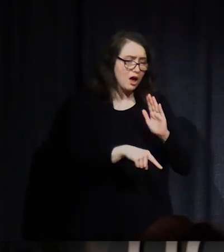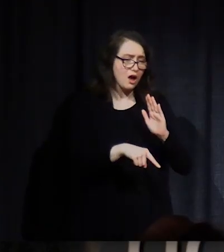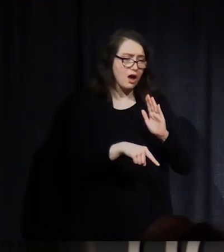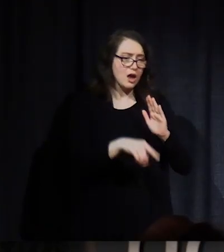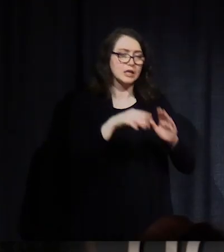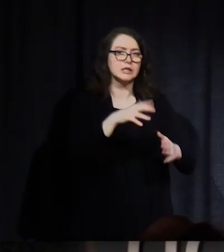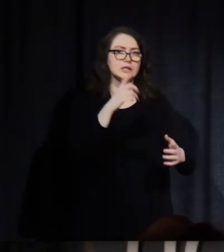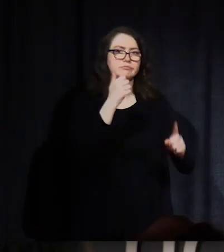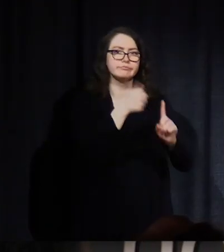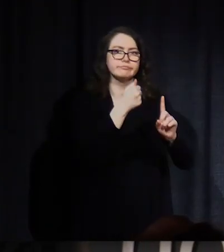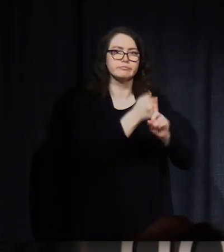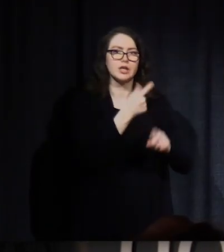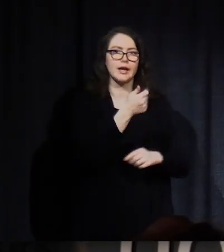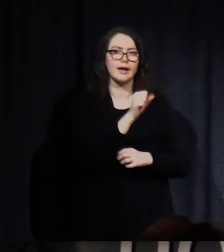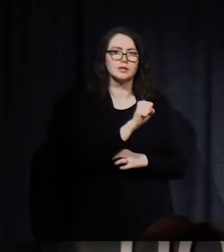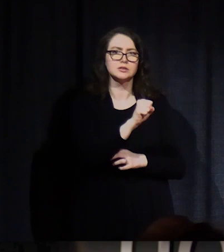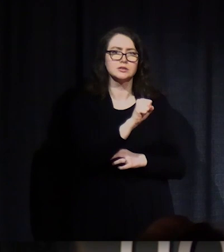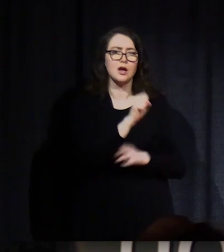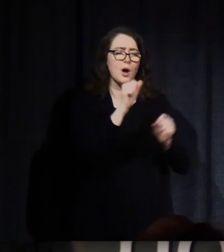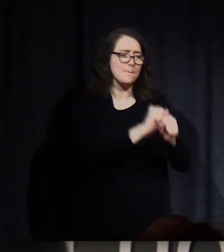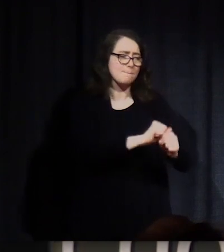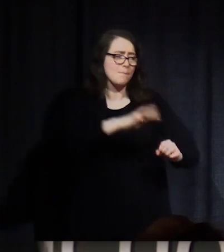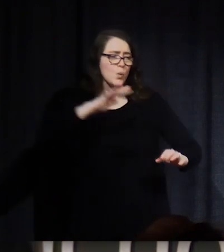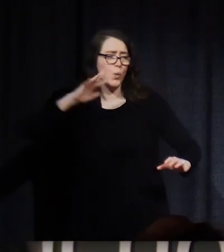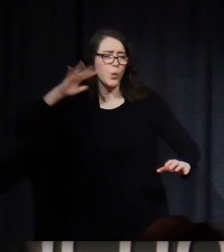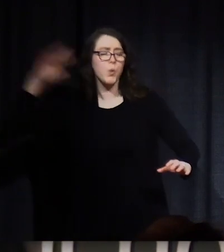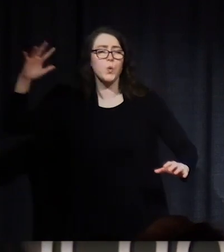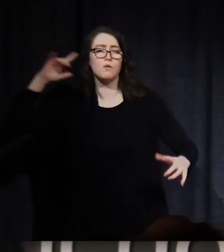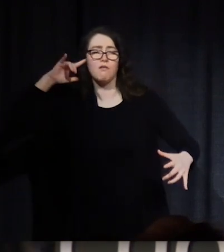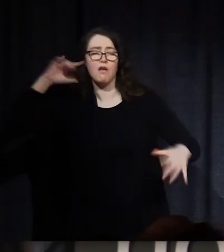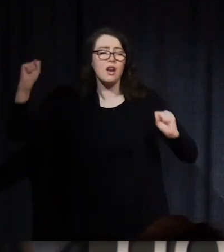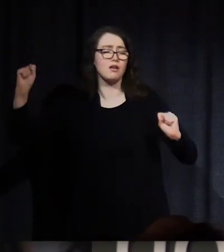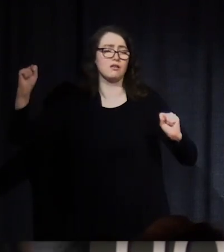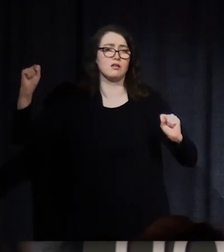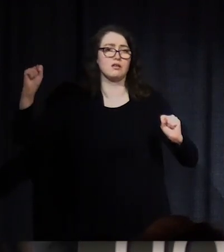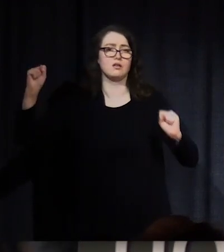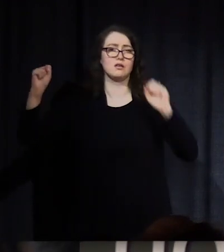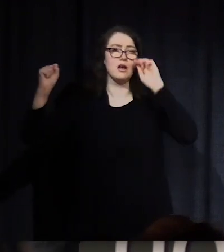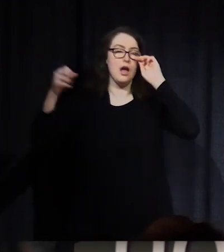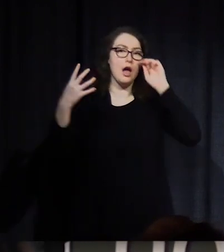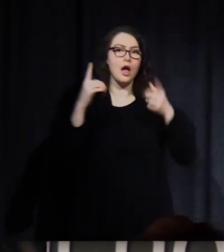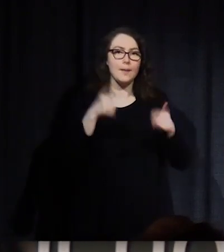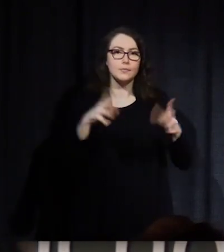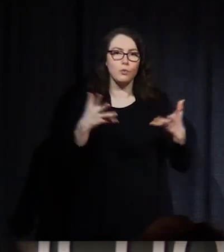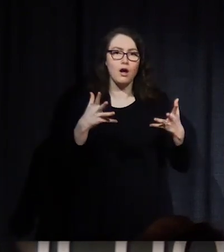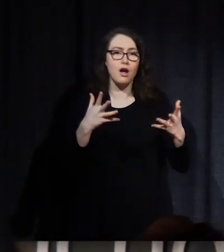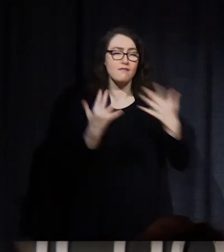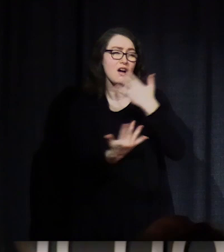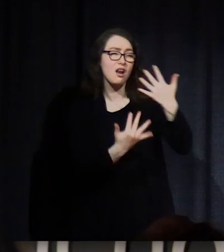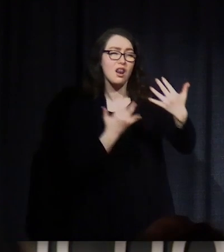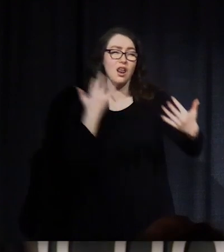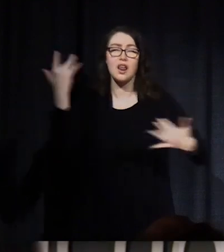jet engine overhead. The crew ignited the gas, and it lit the dark night sky for over 8 hours, 50